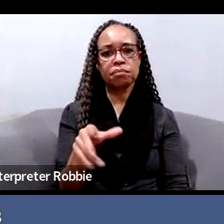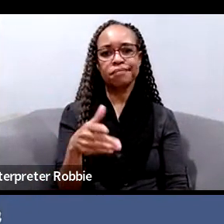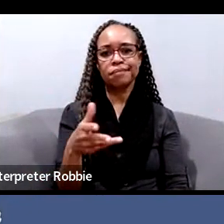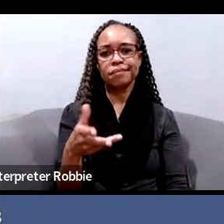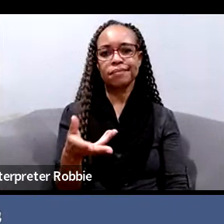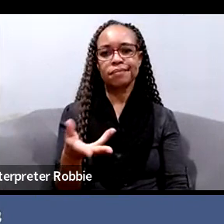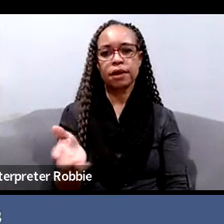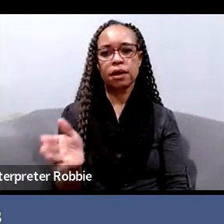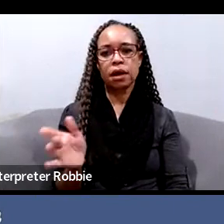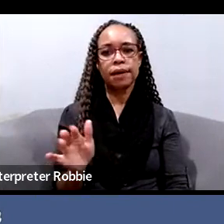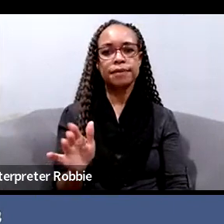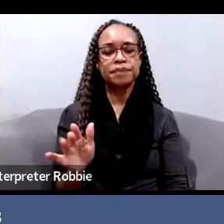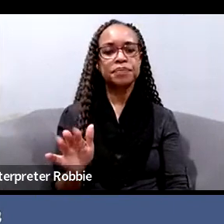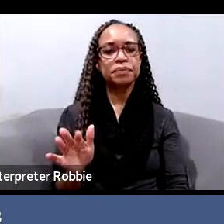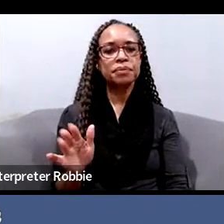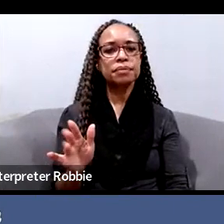some